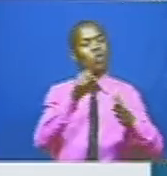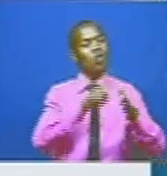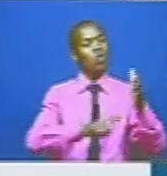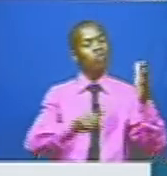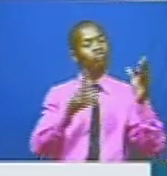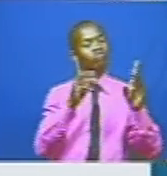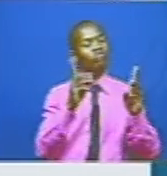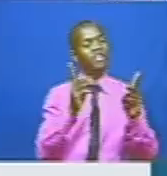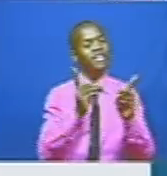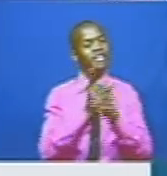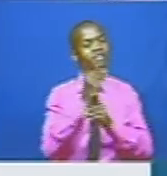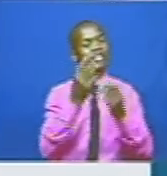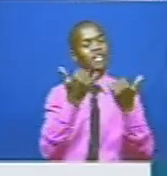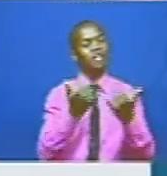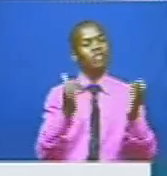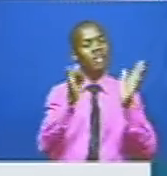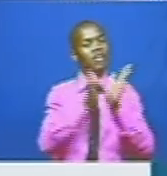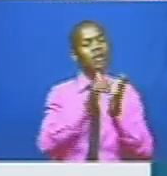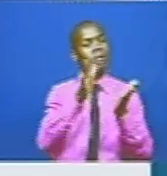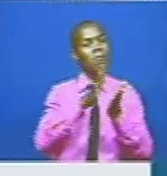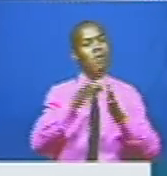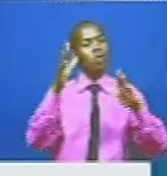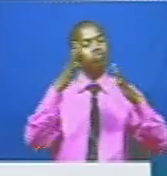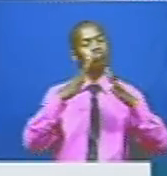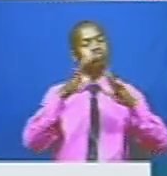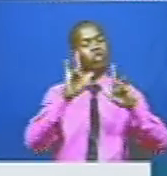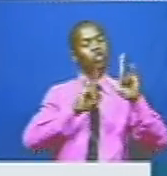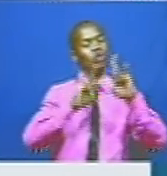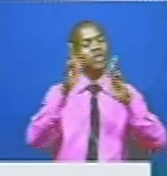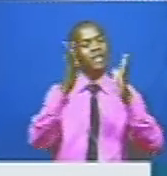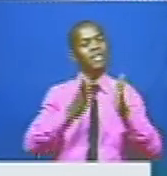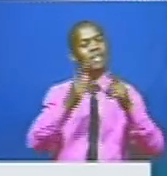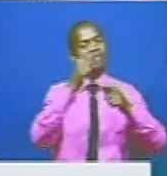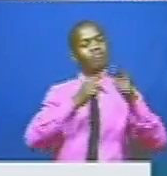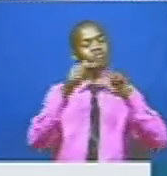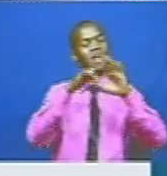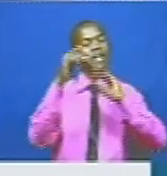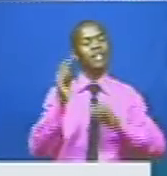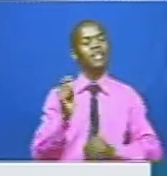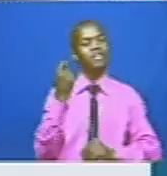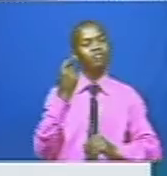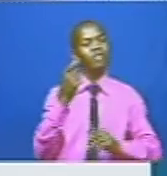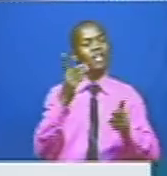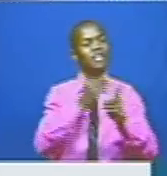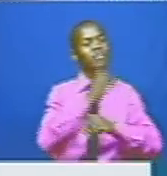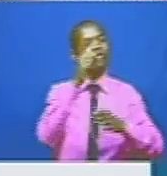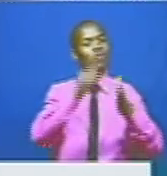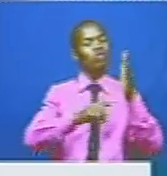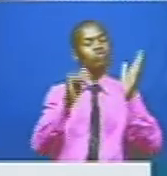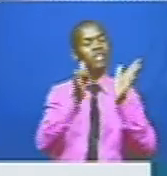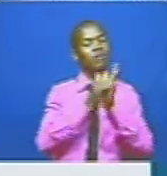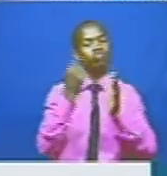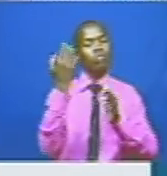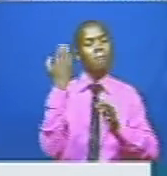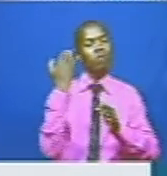now, now that more domestic tourists are taking up tourism in Kenya? What is different now that was not there maybe